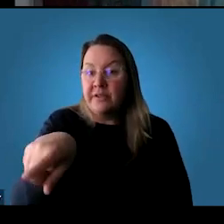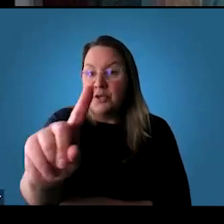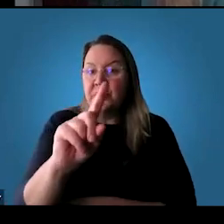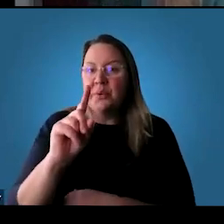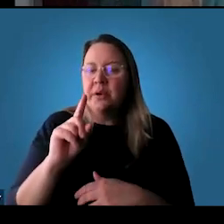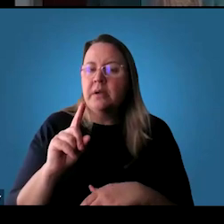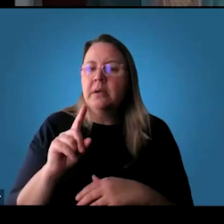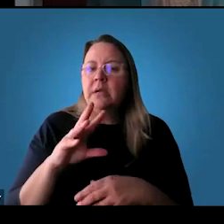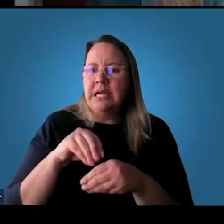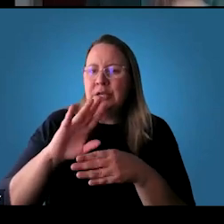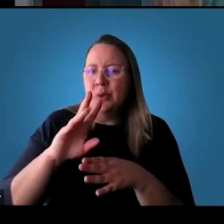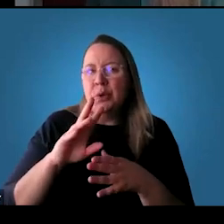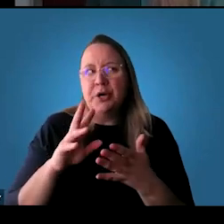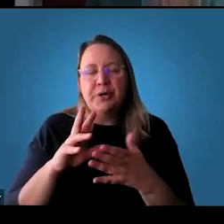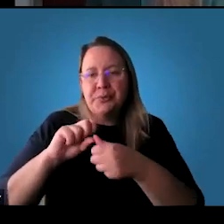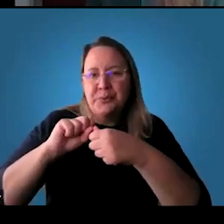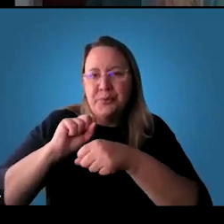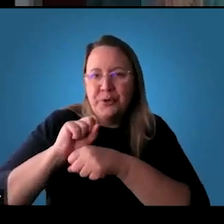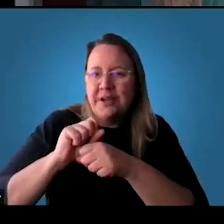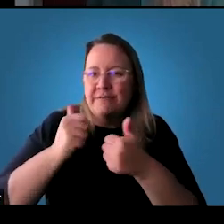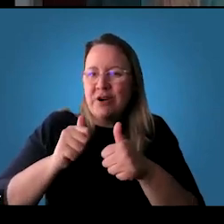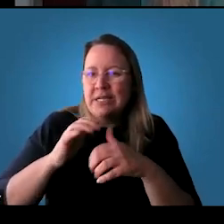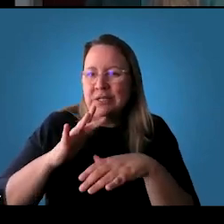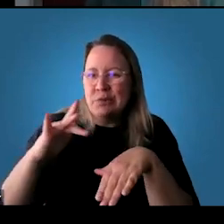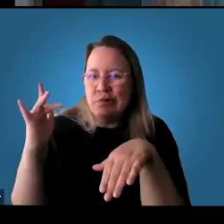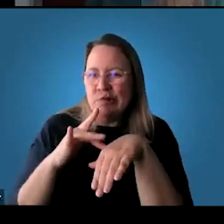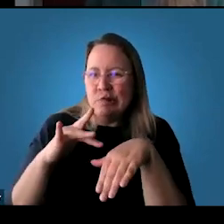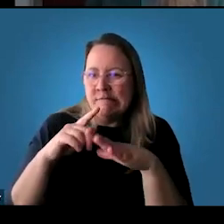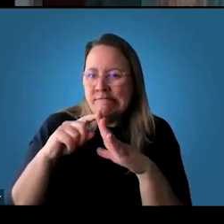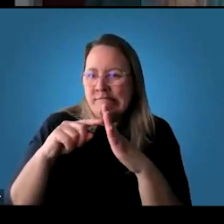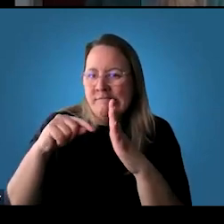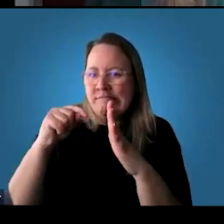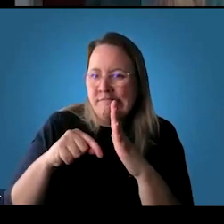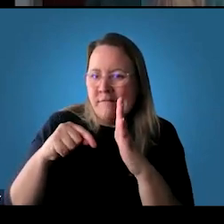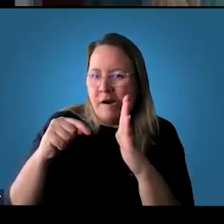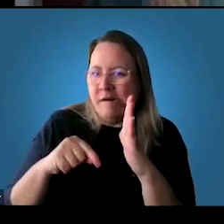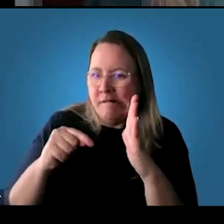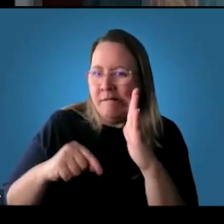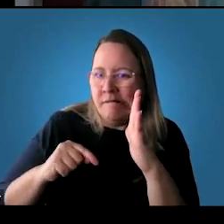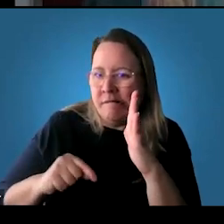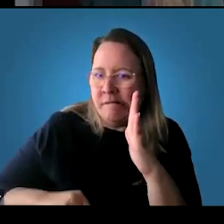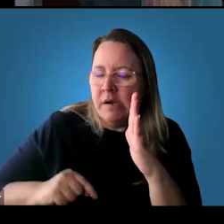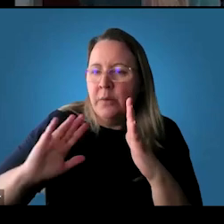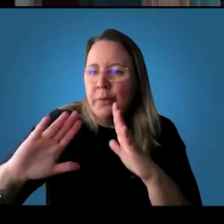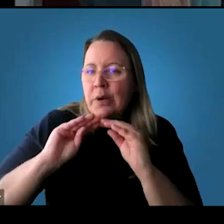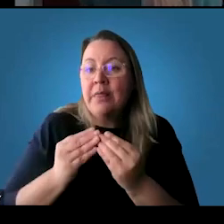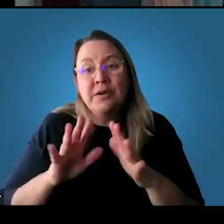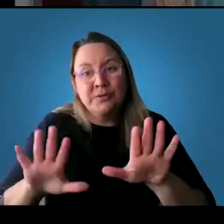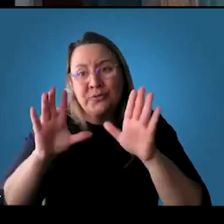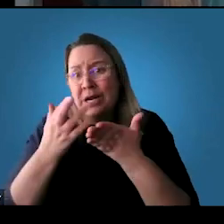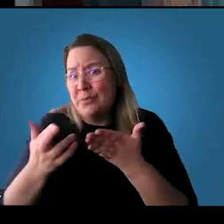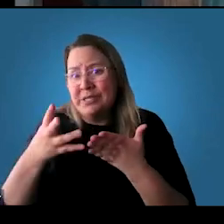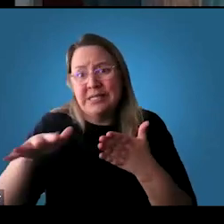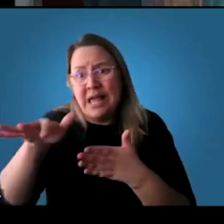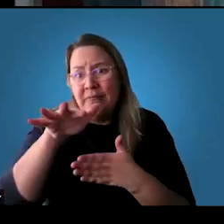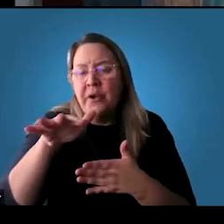bit earlier in your journey of tapping into those values as an asset for your organization, there are lots of great resources out